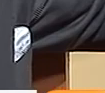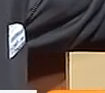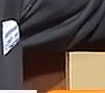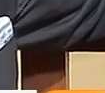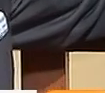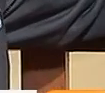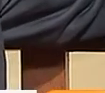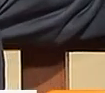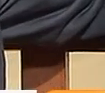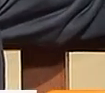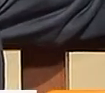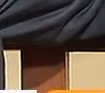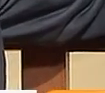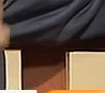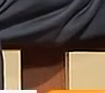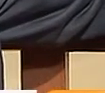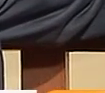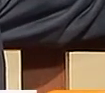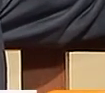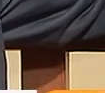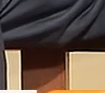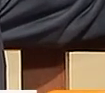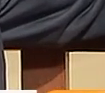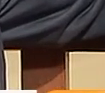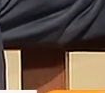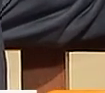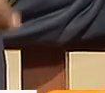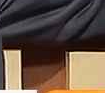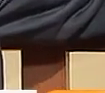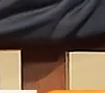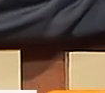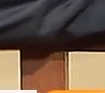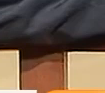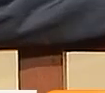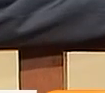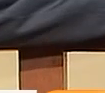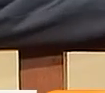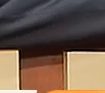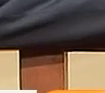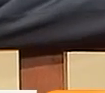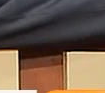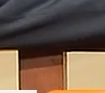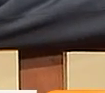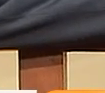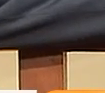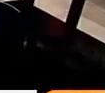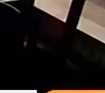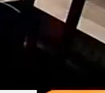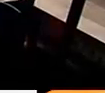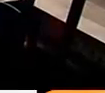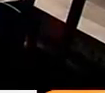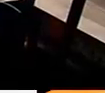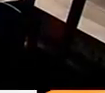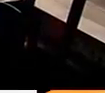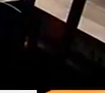I got voter apathy in central Kenya, I'll have beaten Uhuru. Dickens, Kalonzo Musyoka,